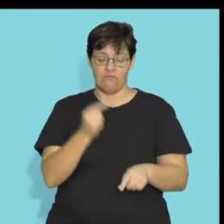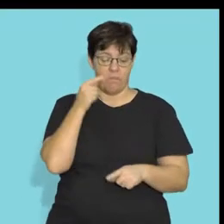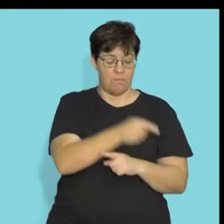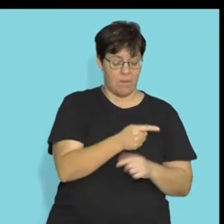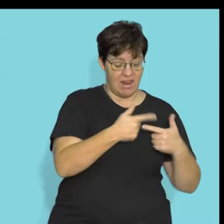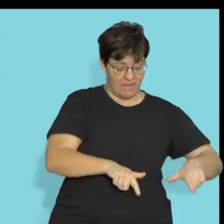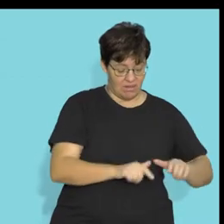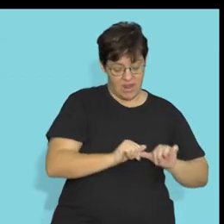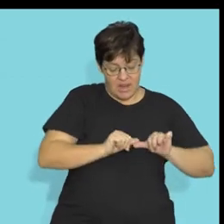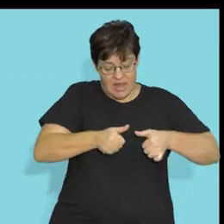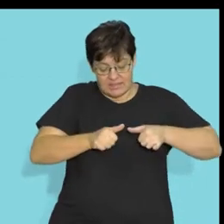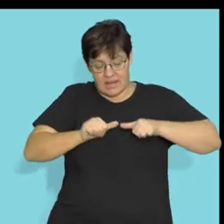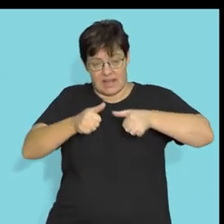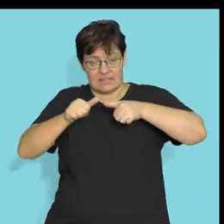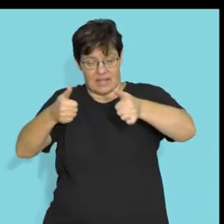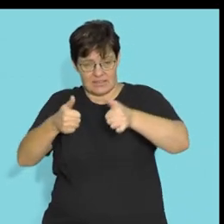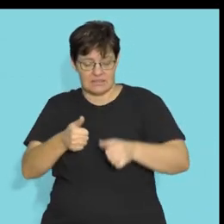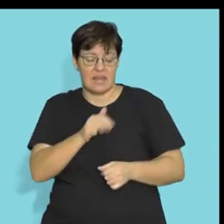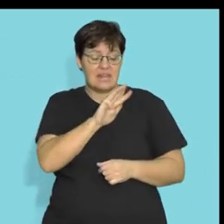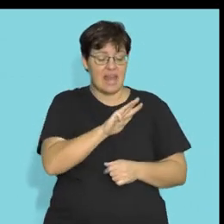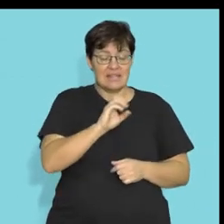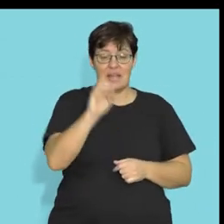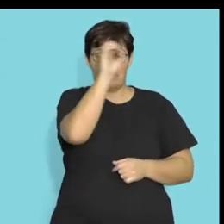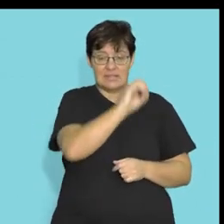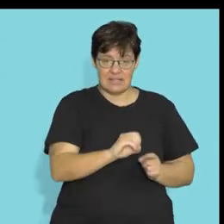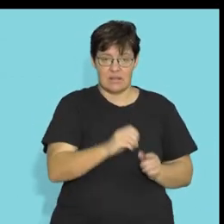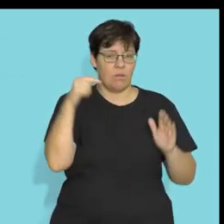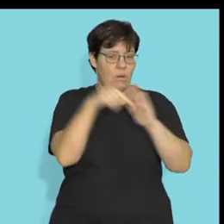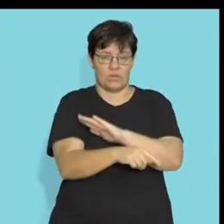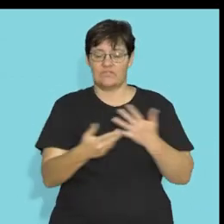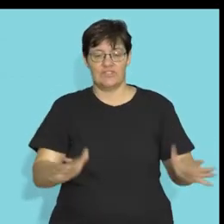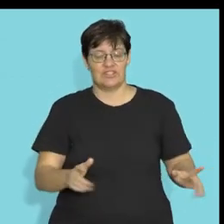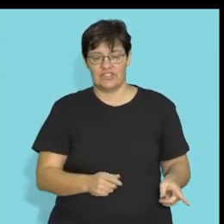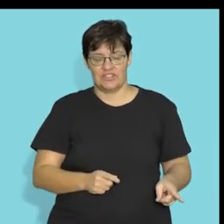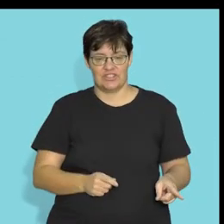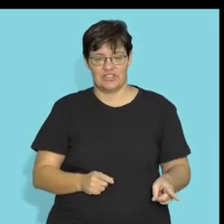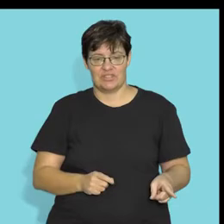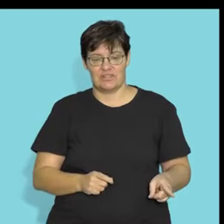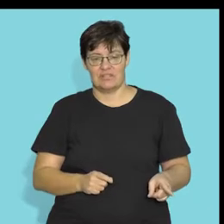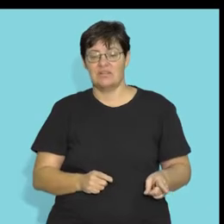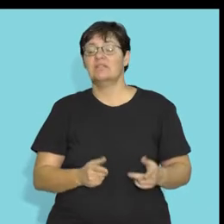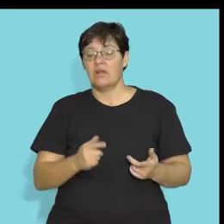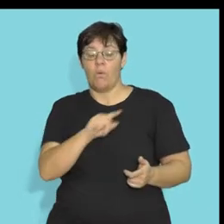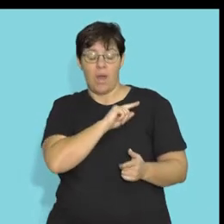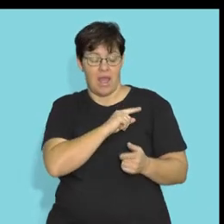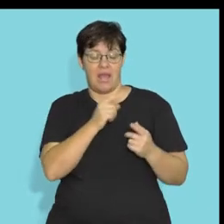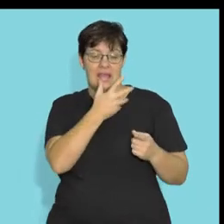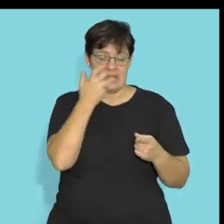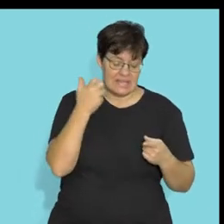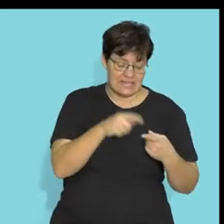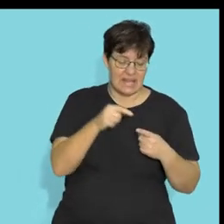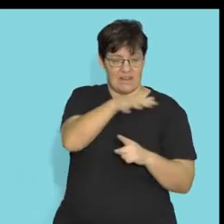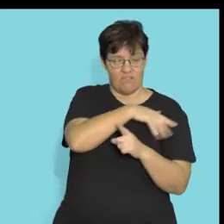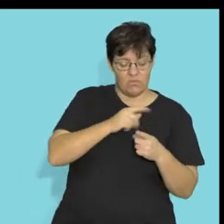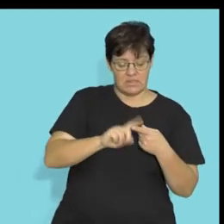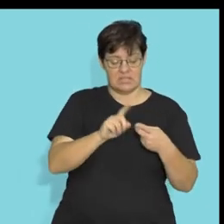passed from one trophic level to the next, about 90% of that energy is lost, with some being lost as heat